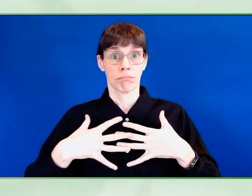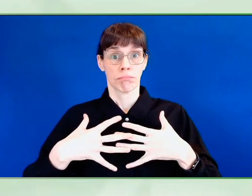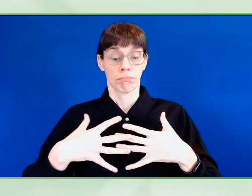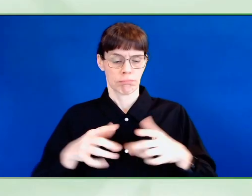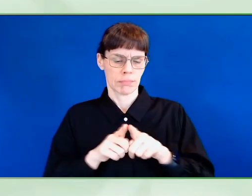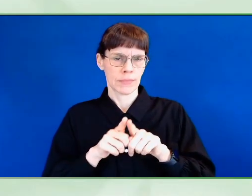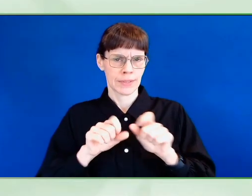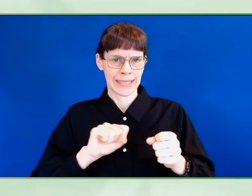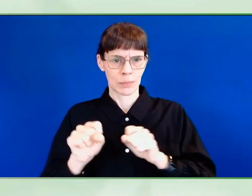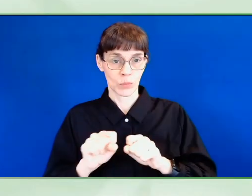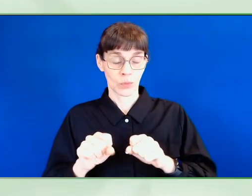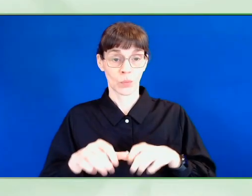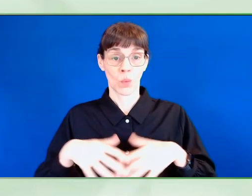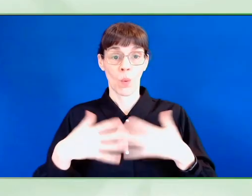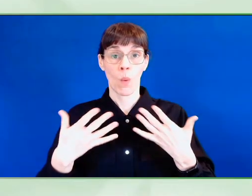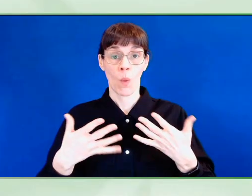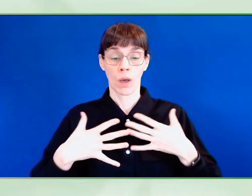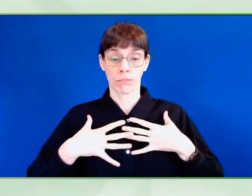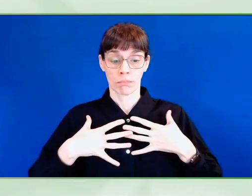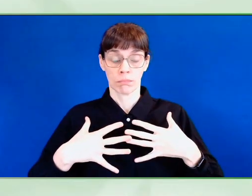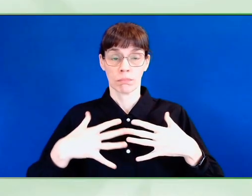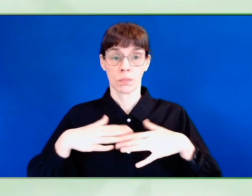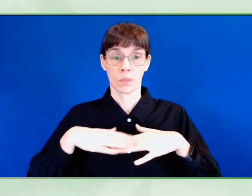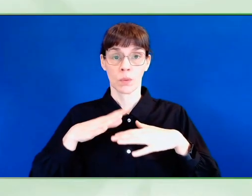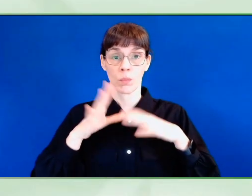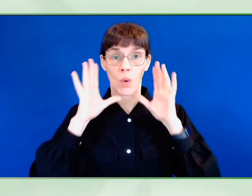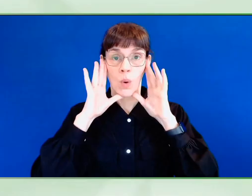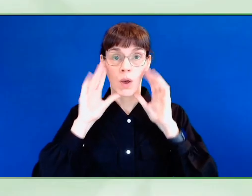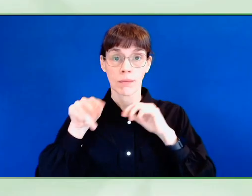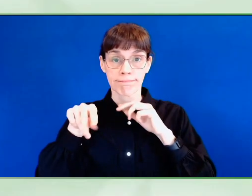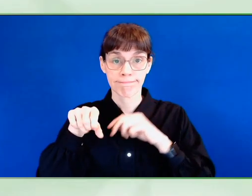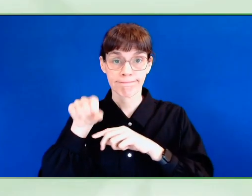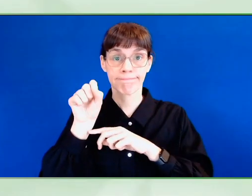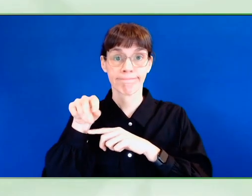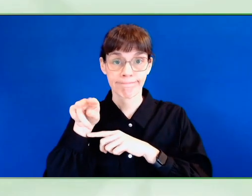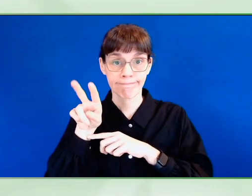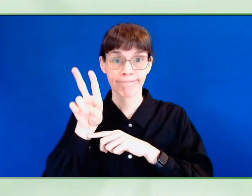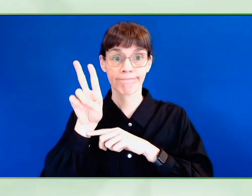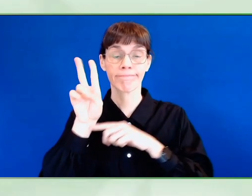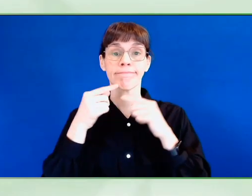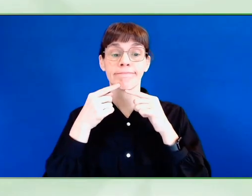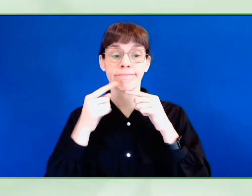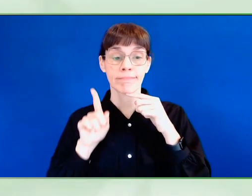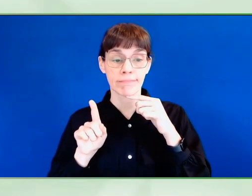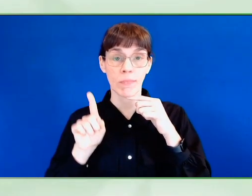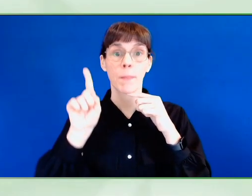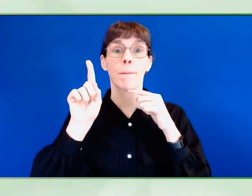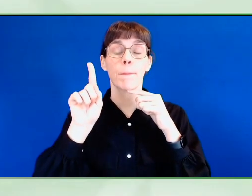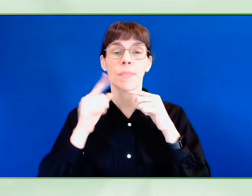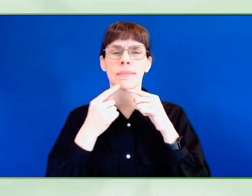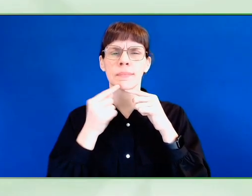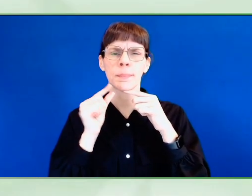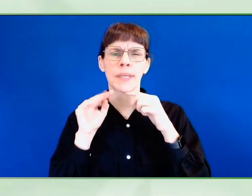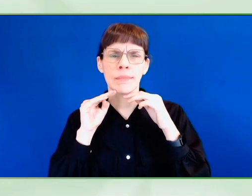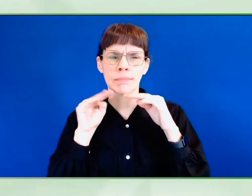and lift the gaze towards the ceiling, lift the chin towards the ceiling, lift the chest up slightly, or take both arms